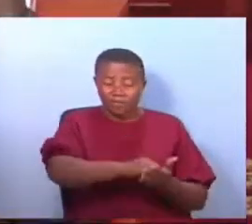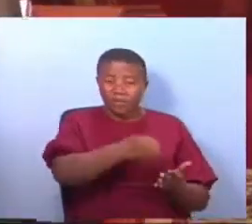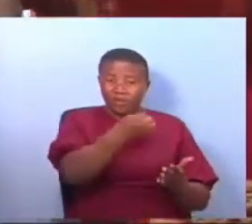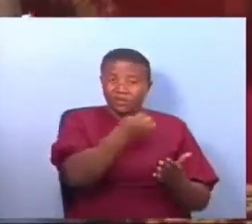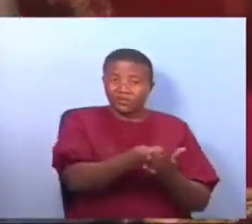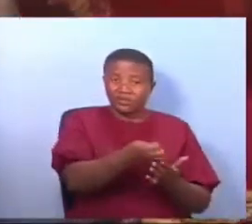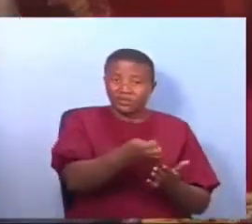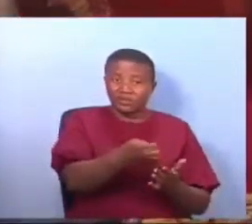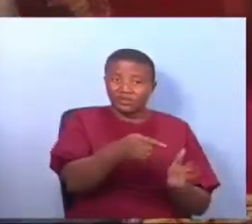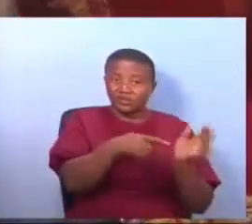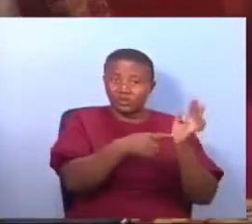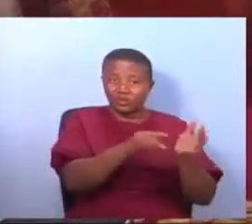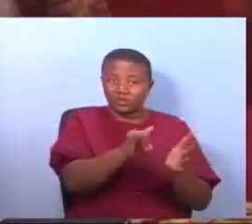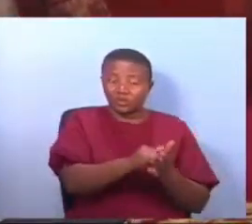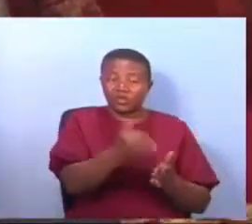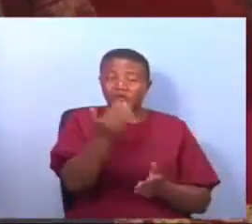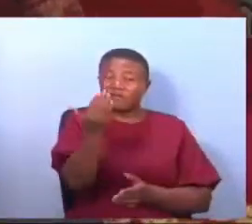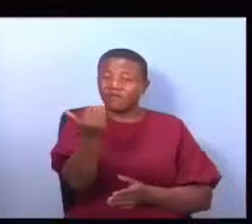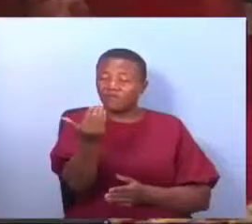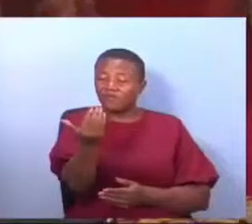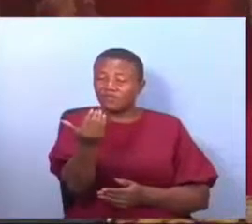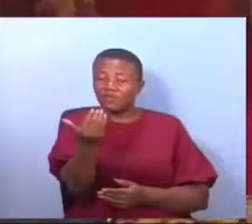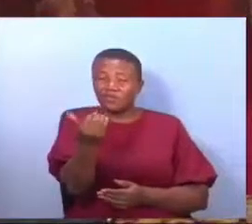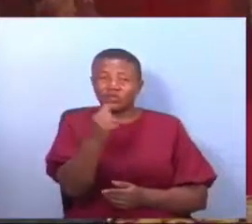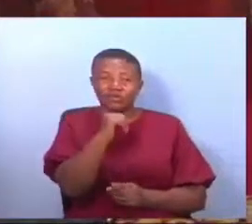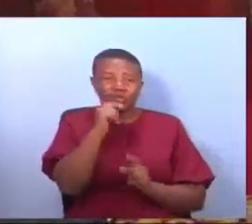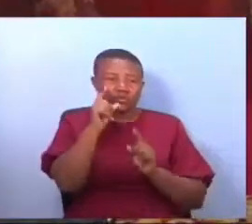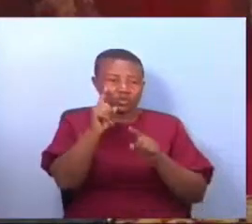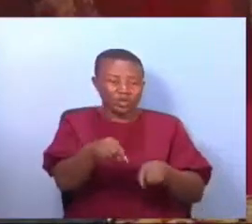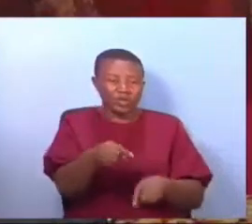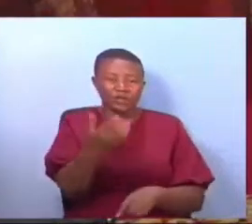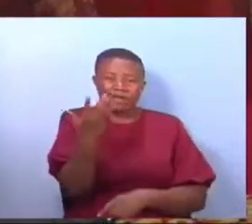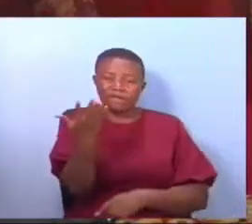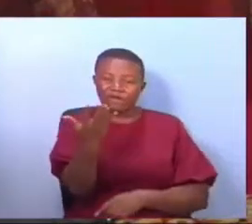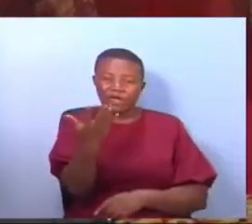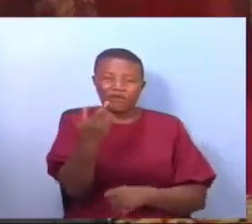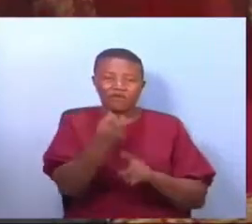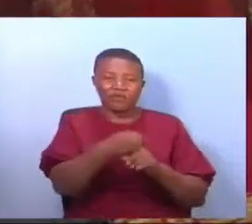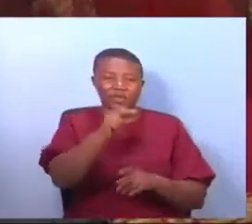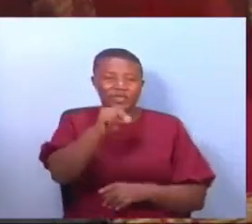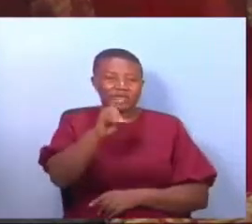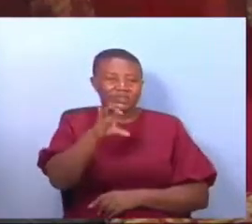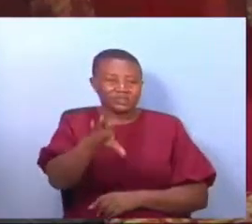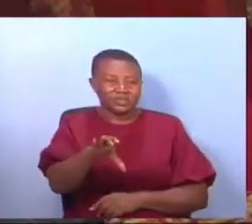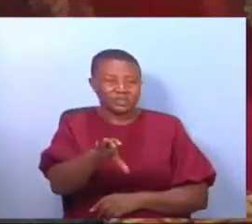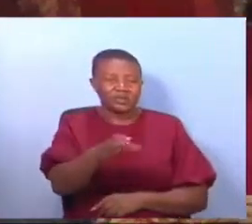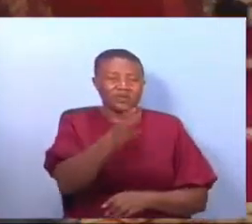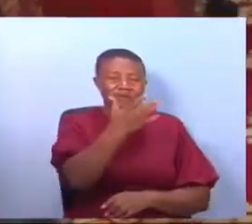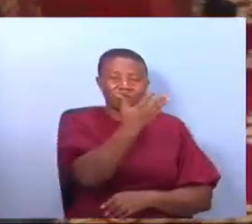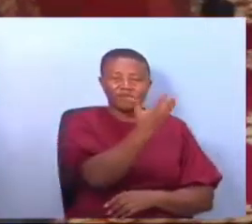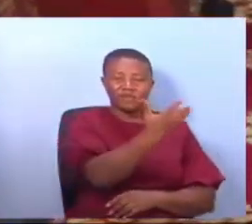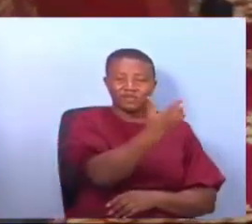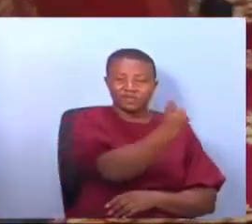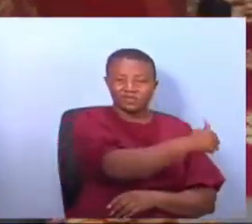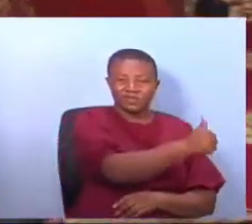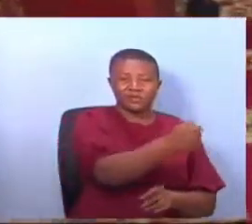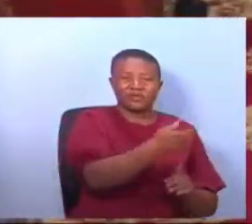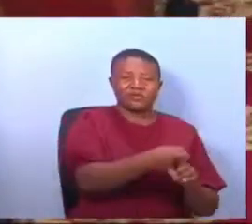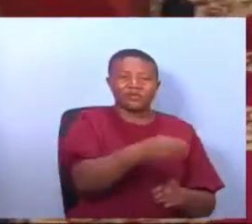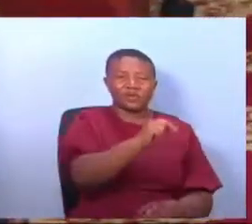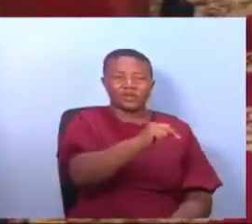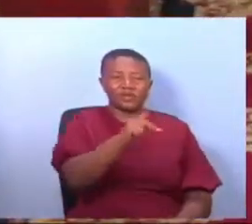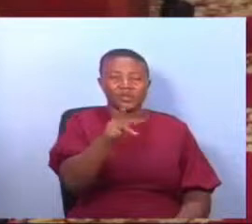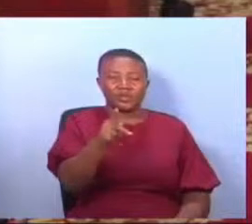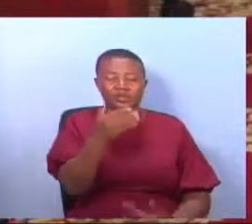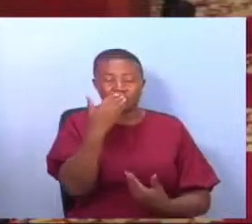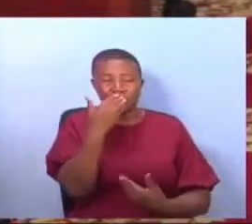were absent, 5 only from our side, 10 from the minority side. That's what I just want to state. Thank